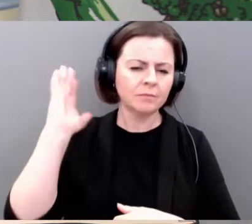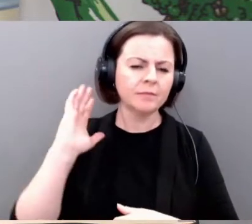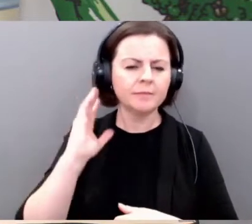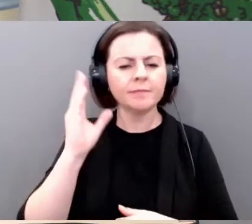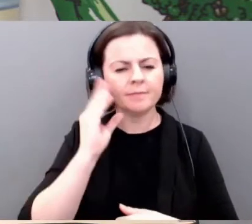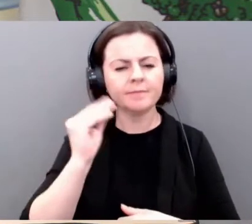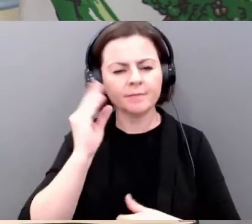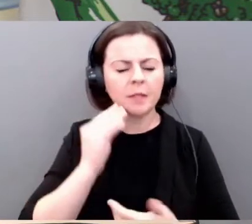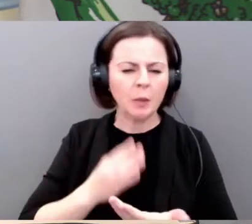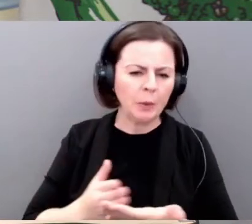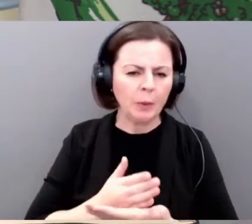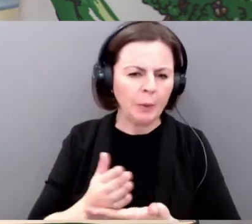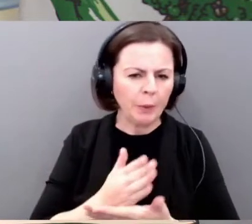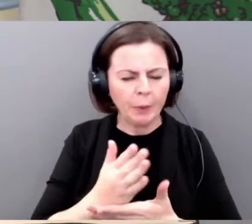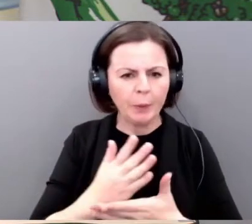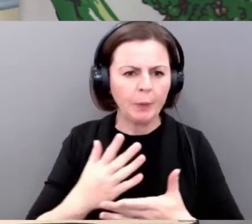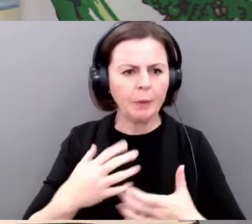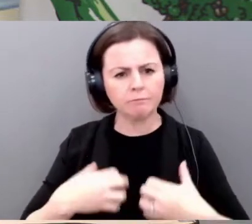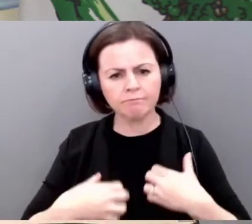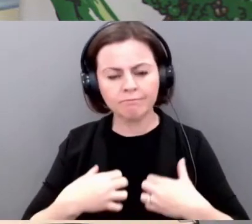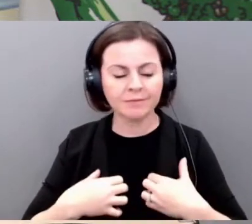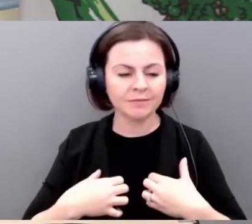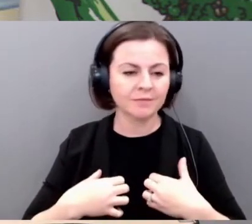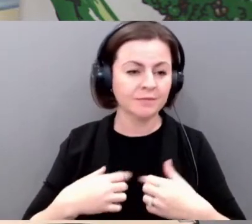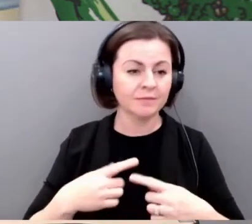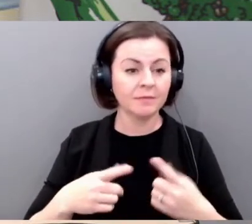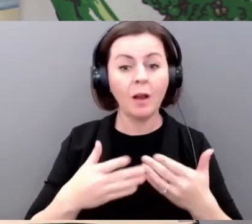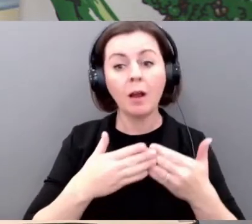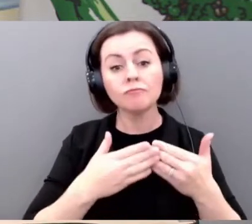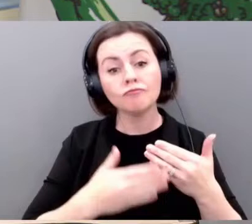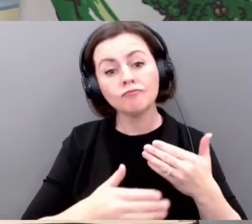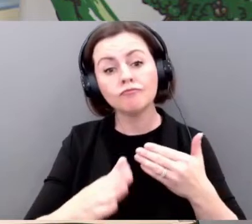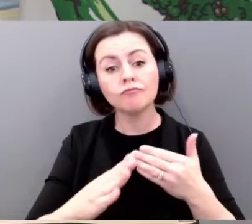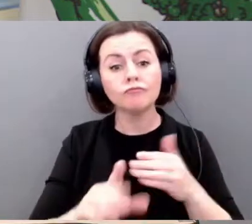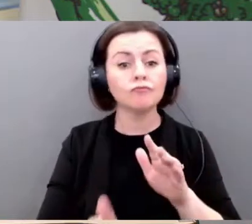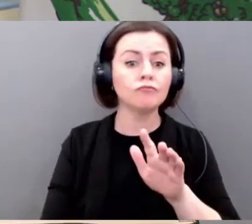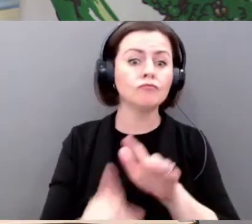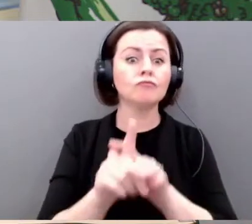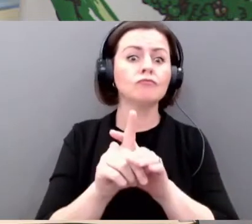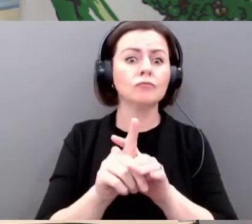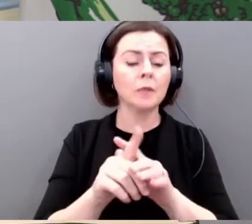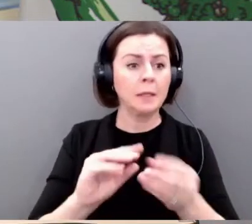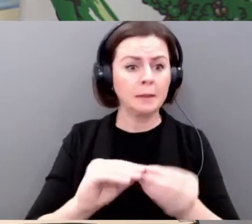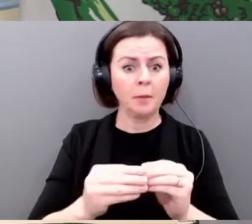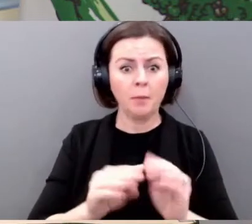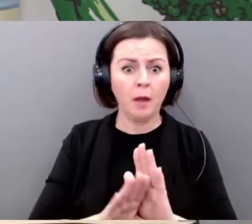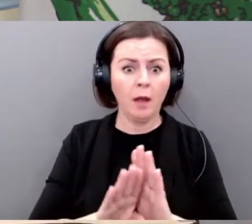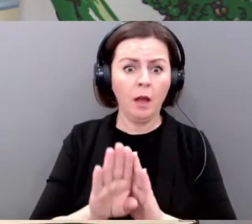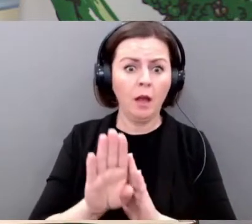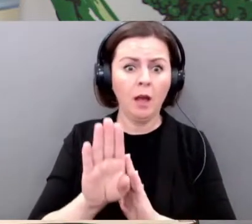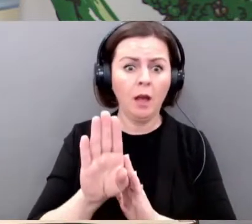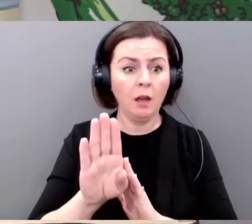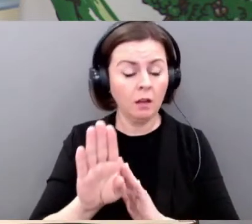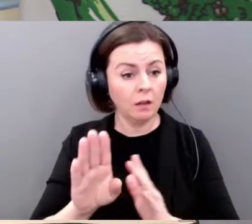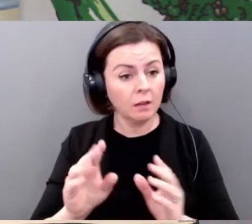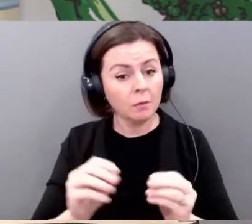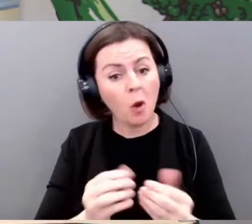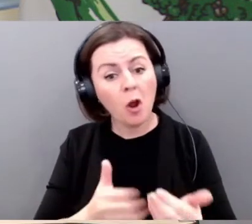certainly isn't, and it probably will never be any easier anytime COVID does rear its head here in our province. But